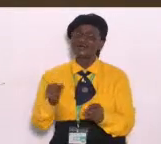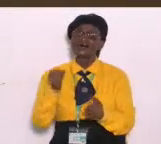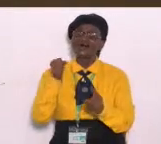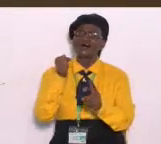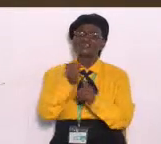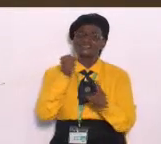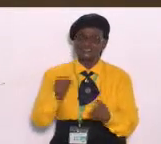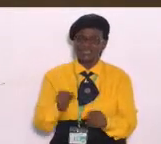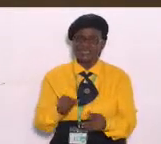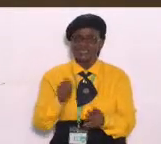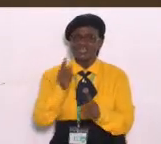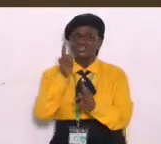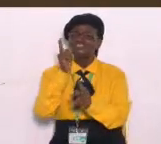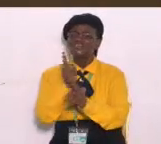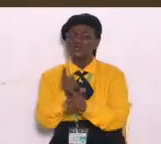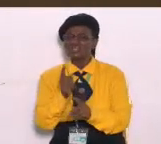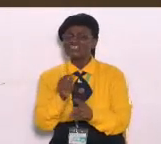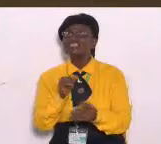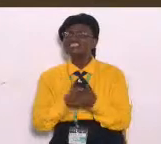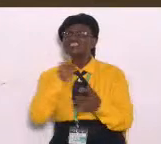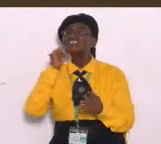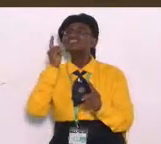Just coincidental.